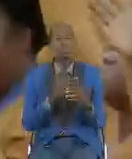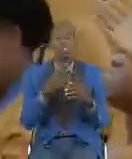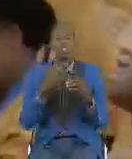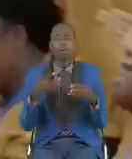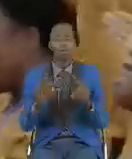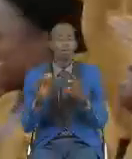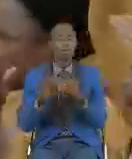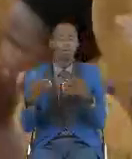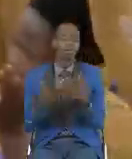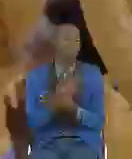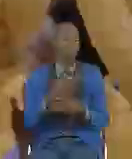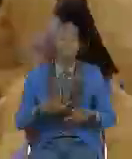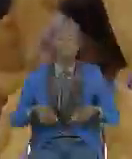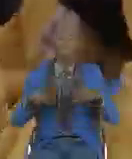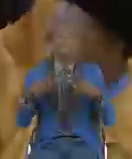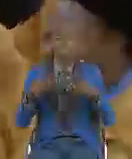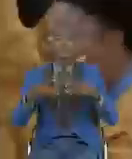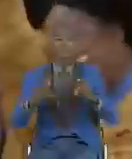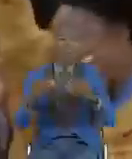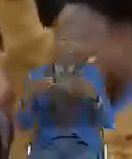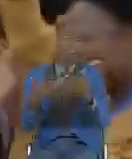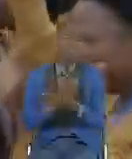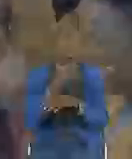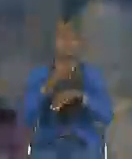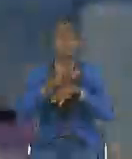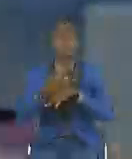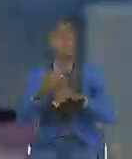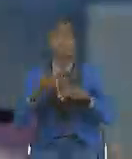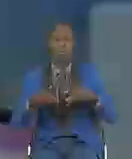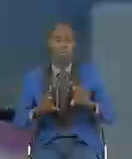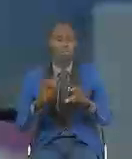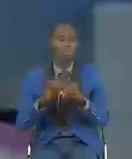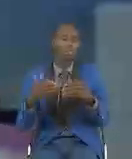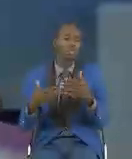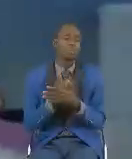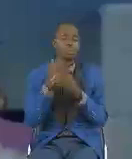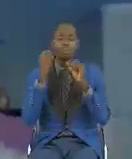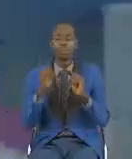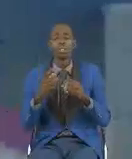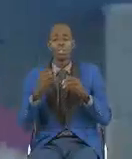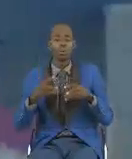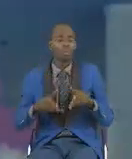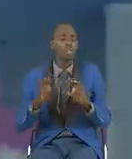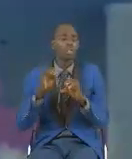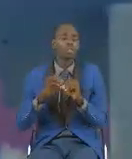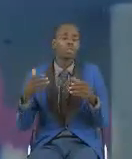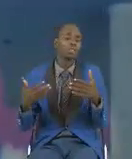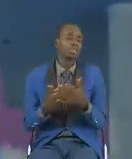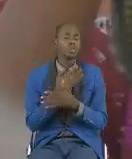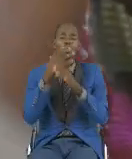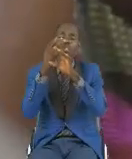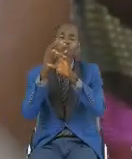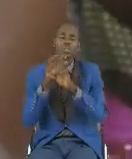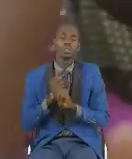The way into a new ministry. The way into a new power. The way into a new possession. And